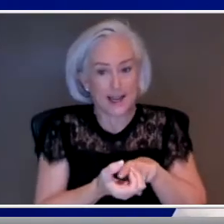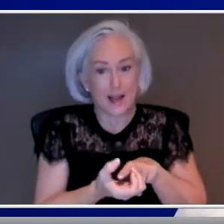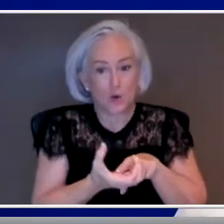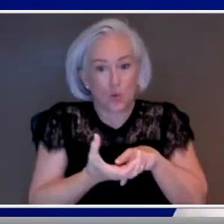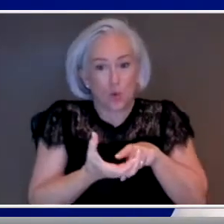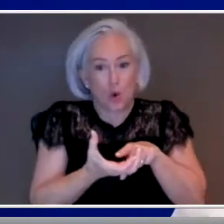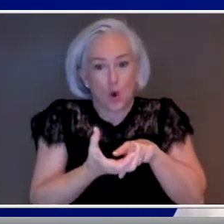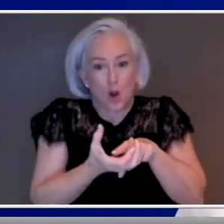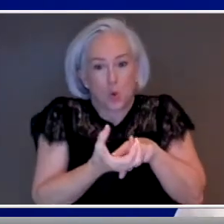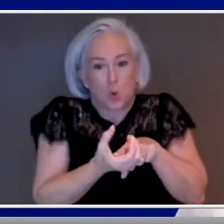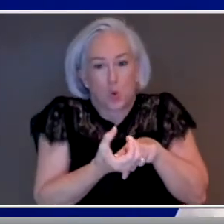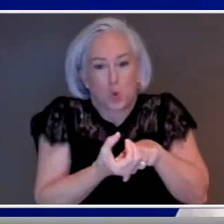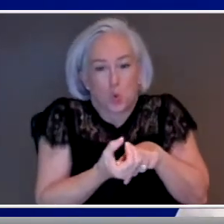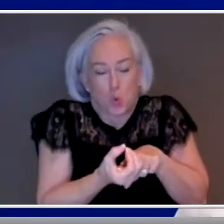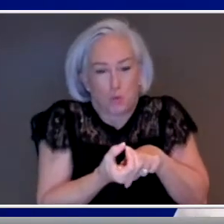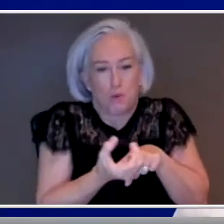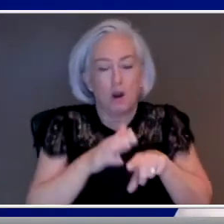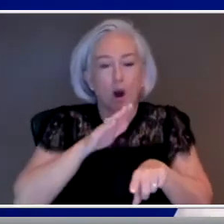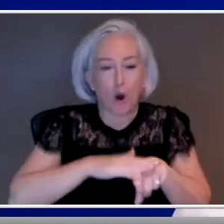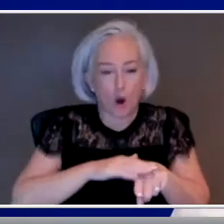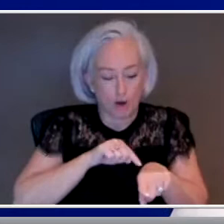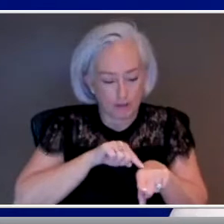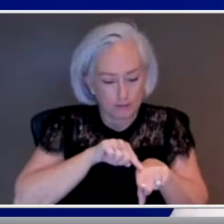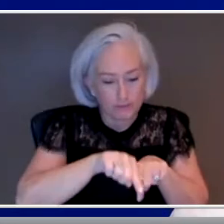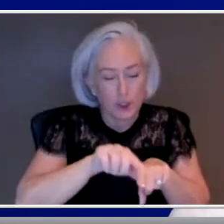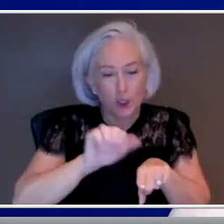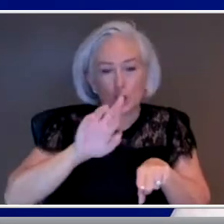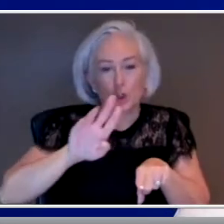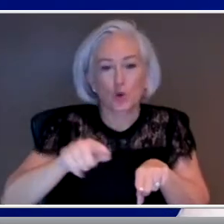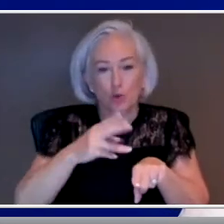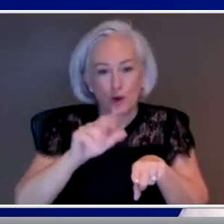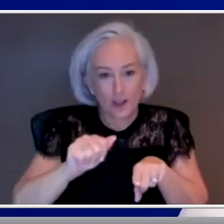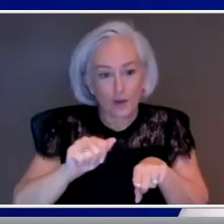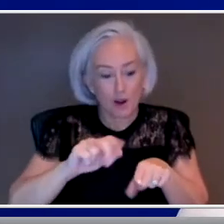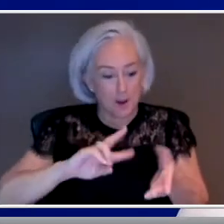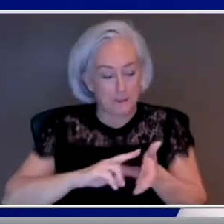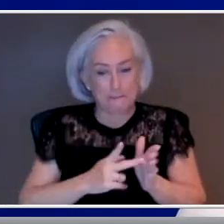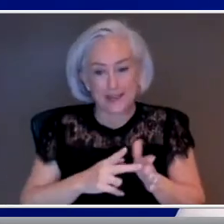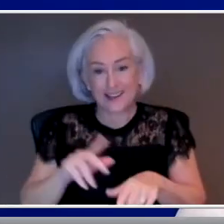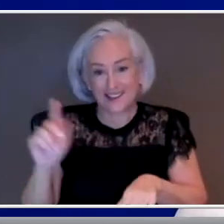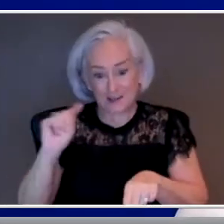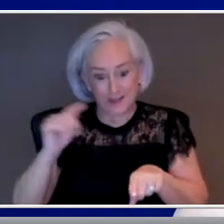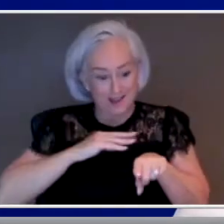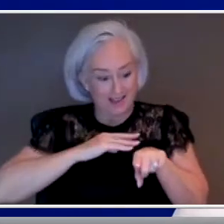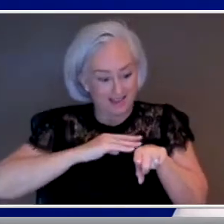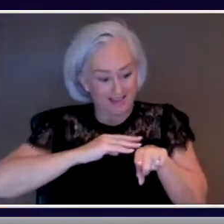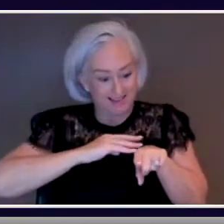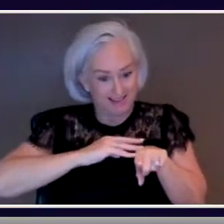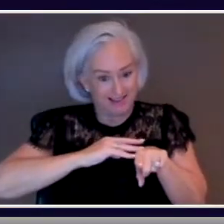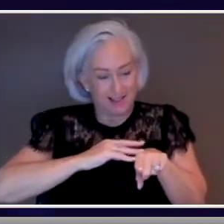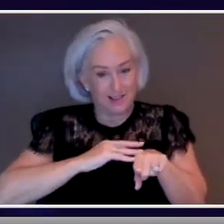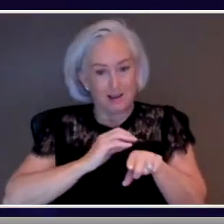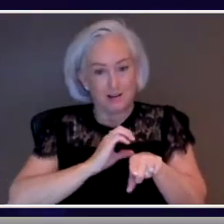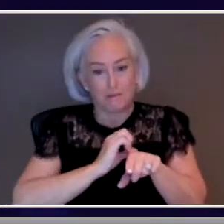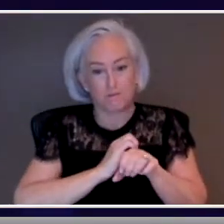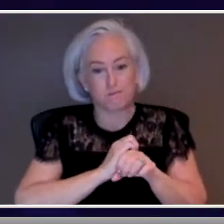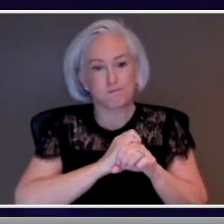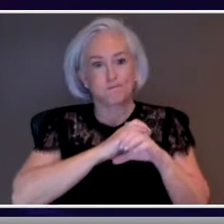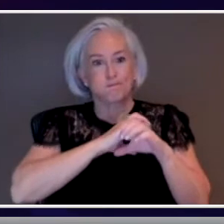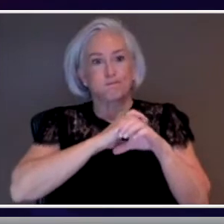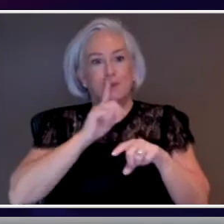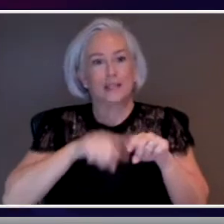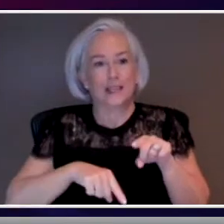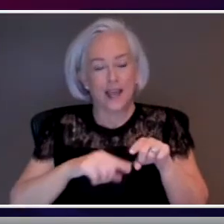as that grows, it blocks the urinary flow and causes the problems that the people seek us out to treat. I want to bring Dr. Alley in